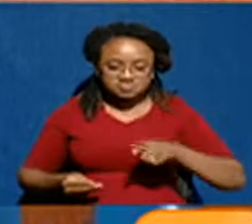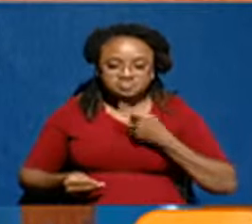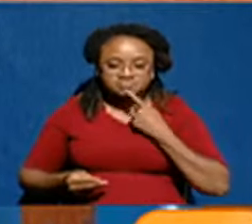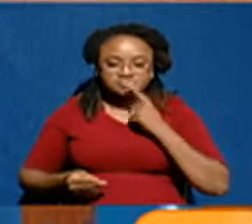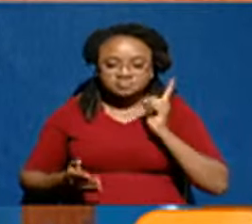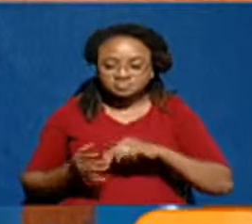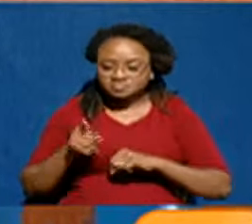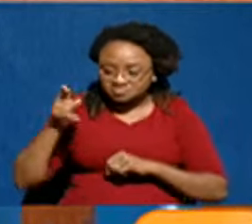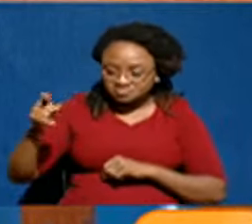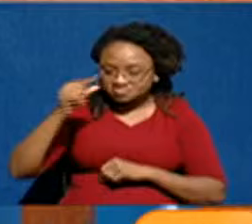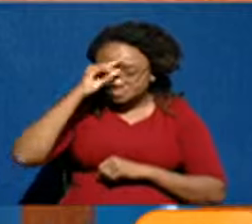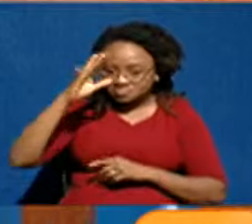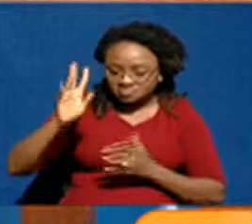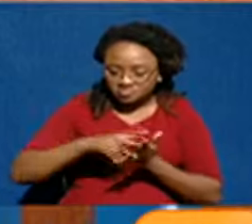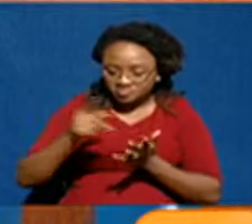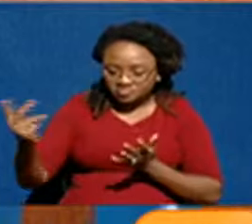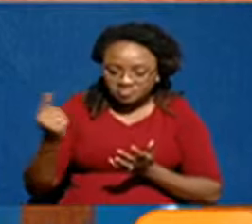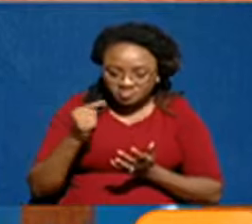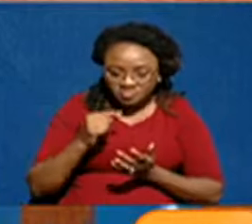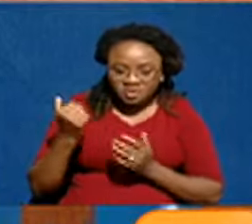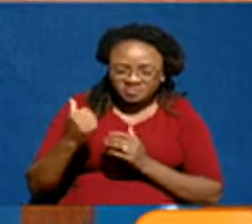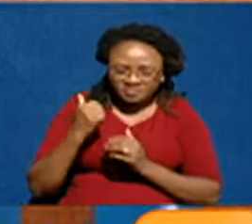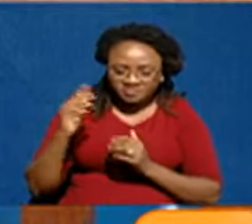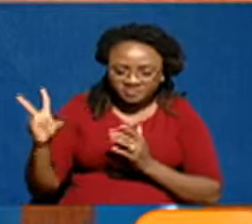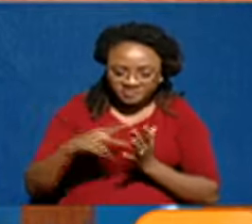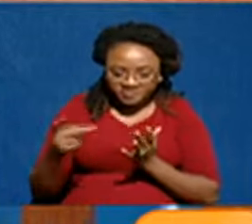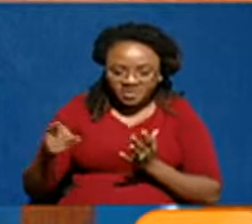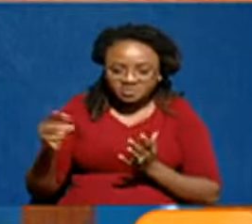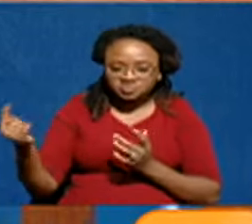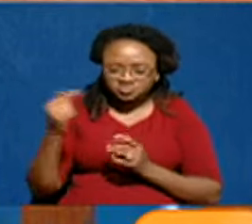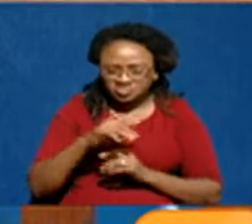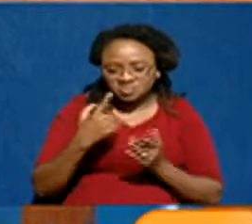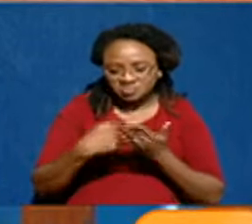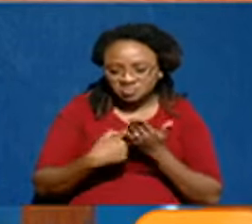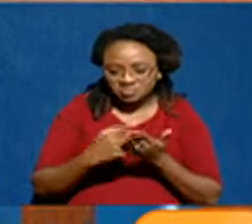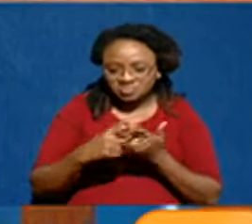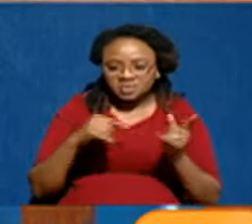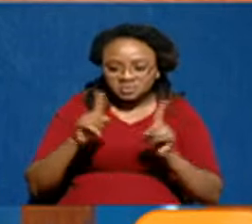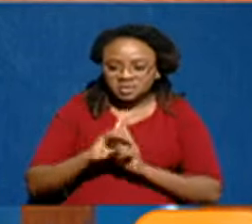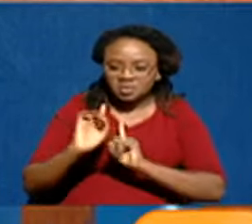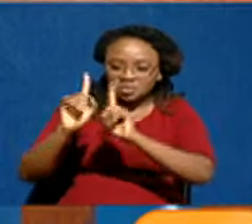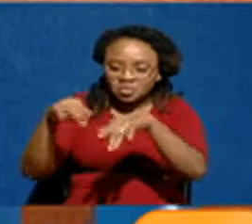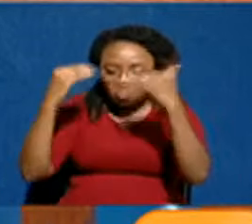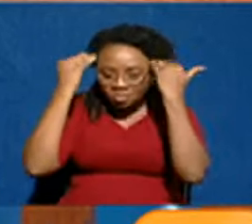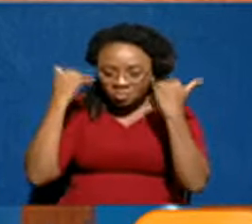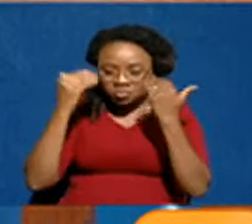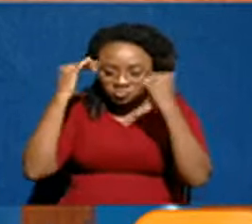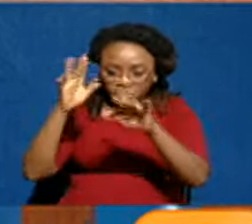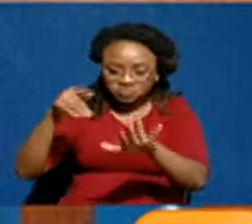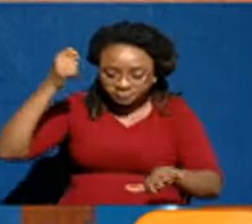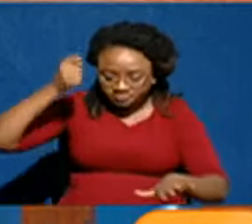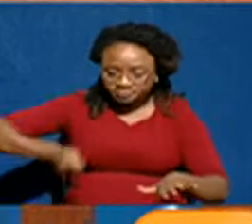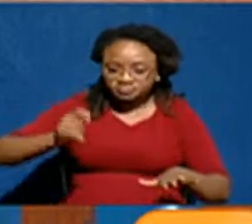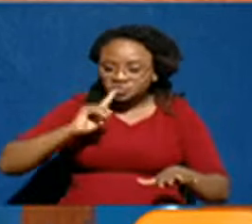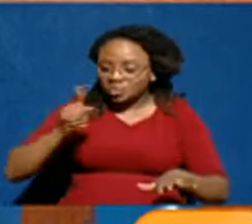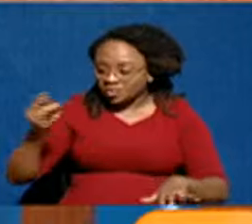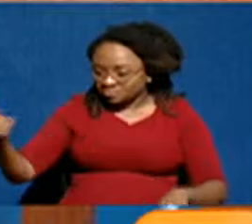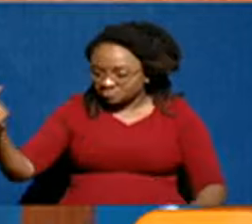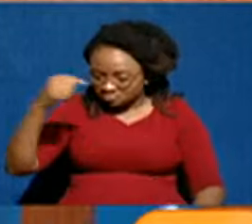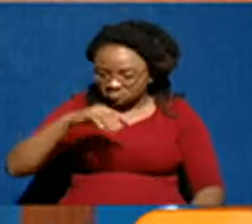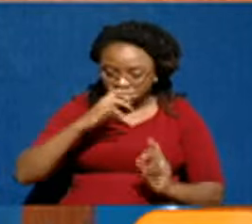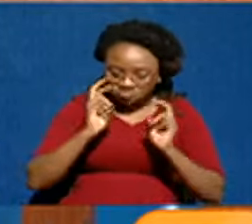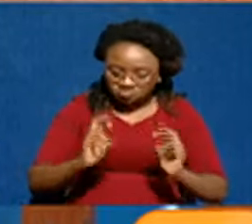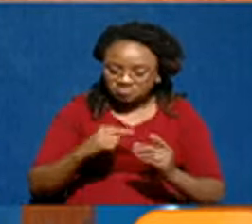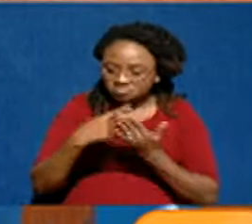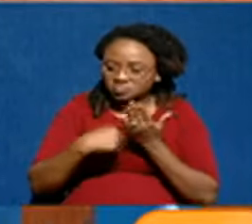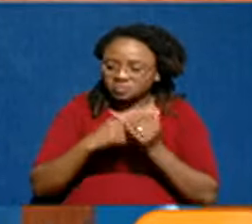the employer refused to come to the table. They took us to court. The same court gave an order instructing them to come to the table